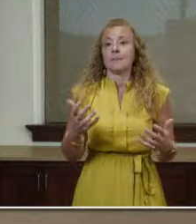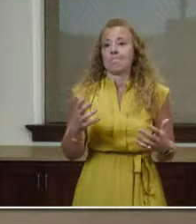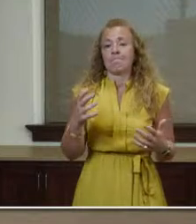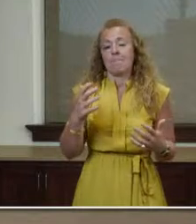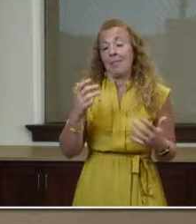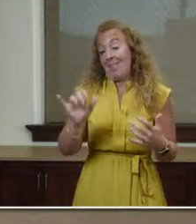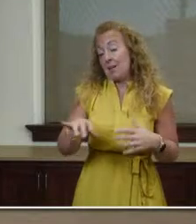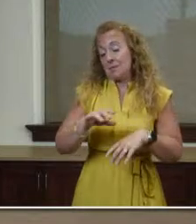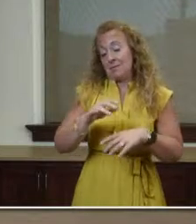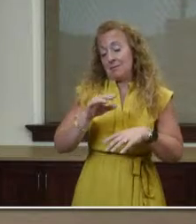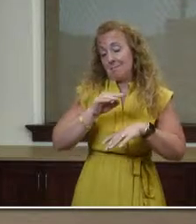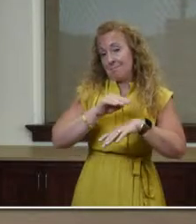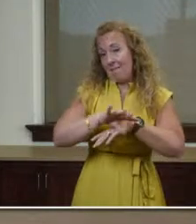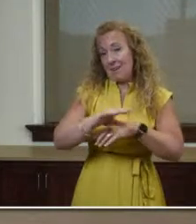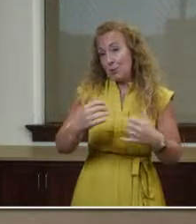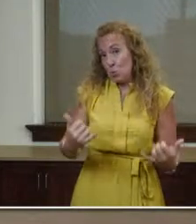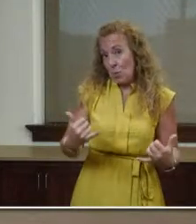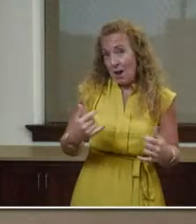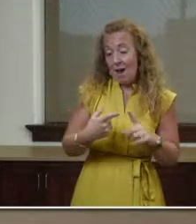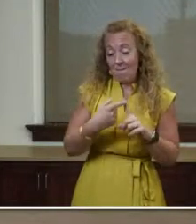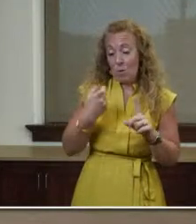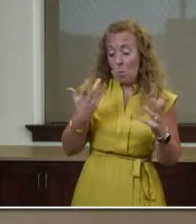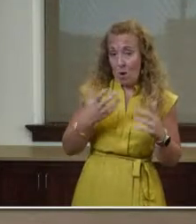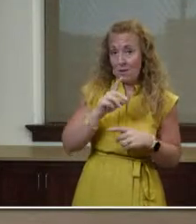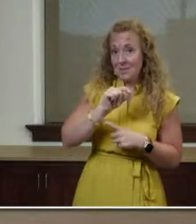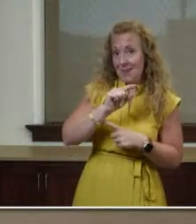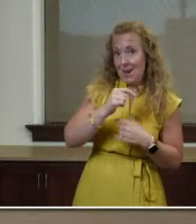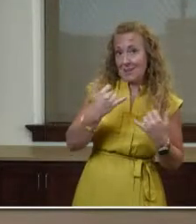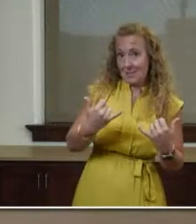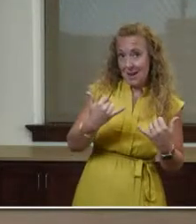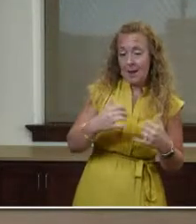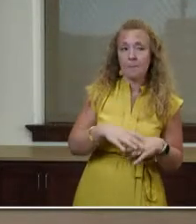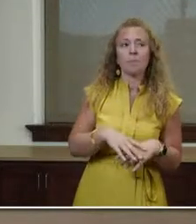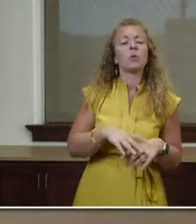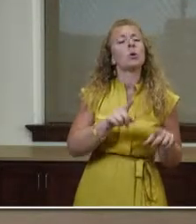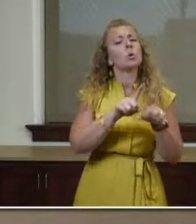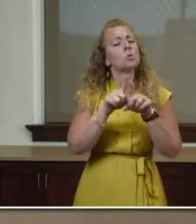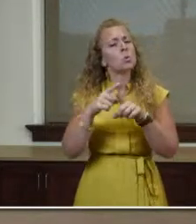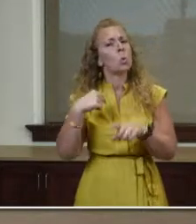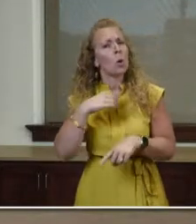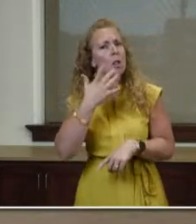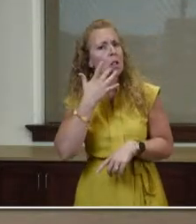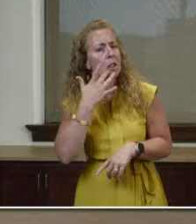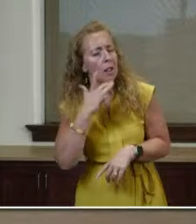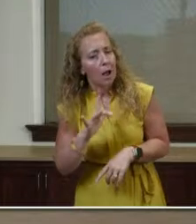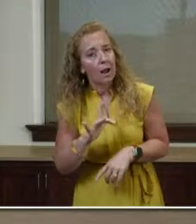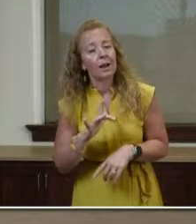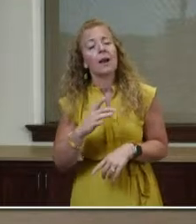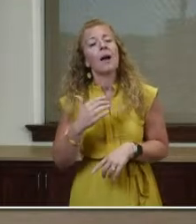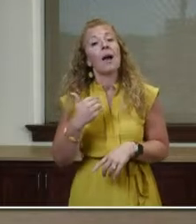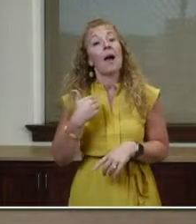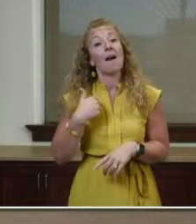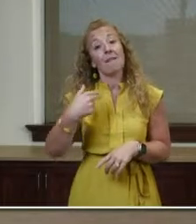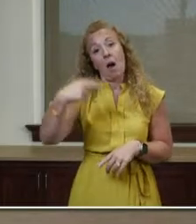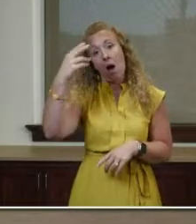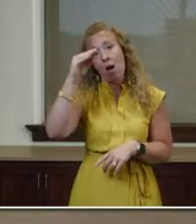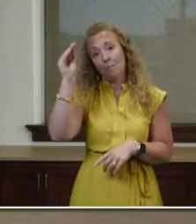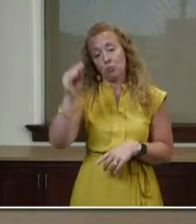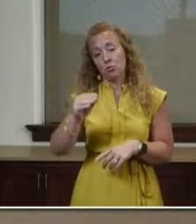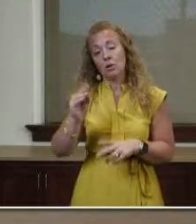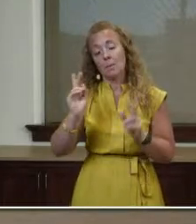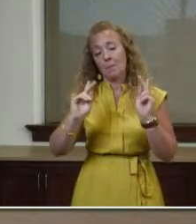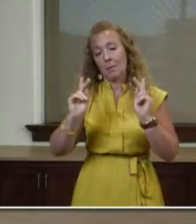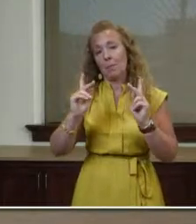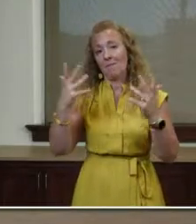my advice today based on our data today, and that could change. We're also very fortunate that we have a relatively high rate of vaccination